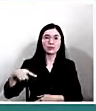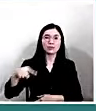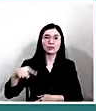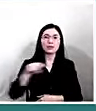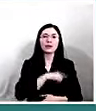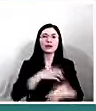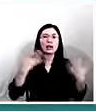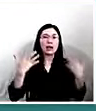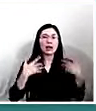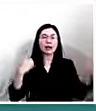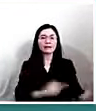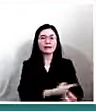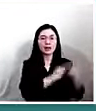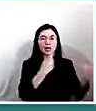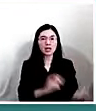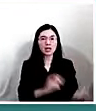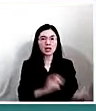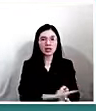And our